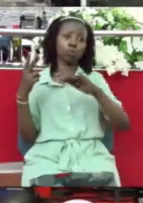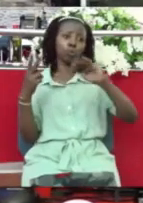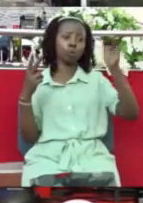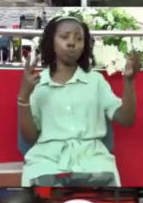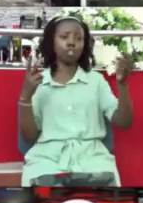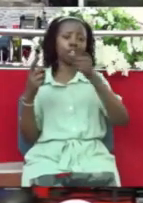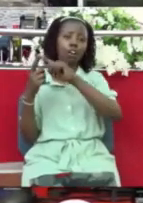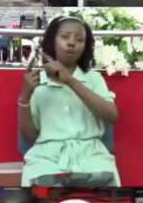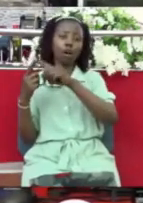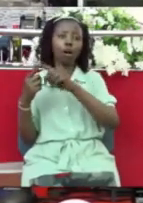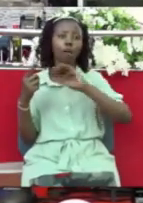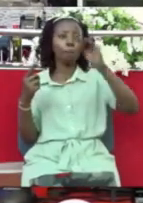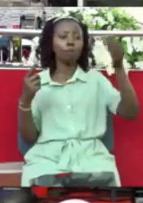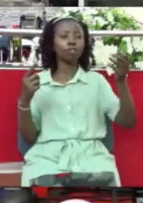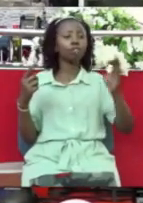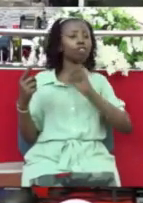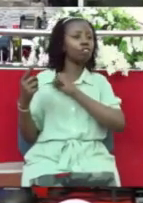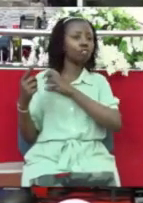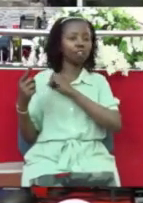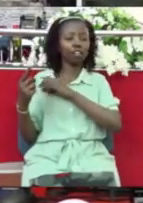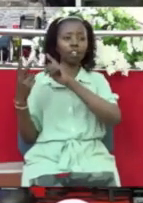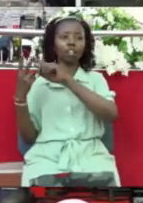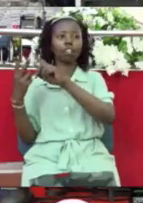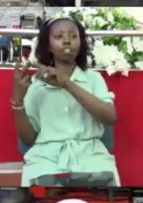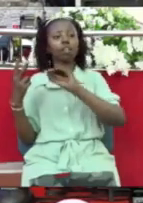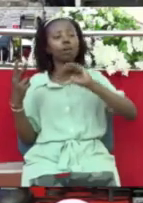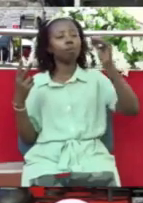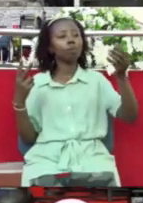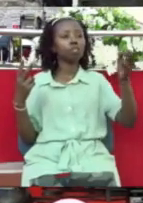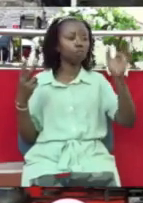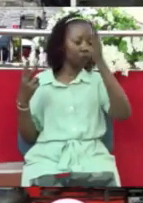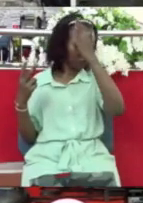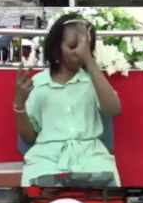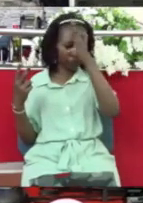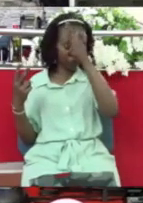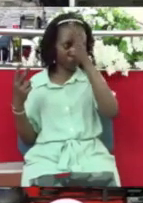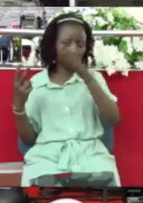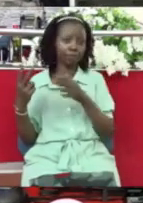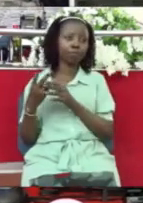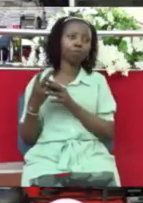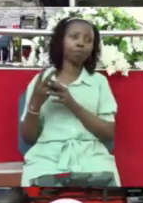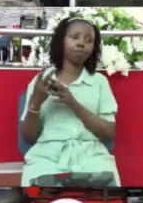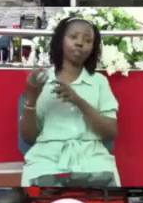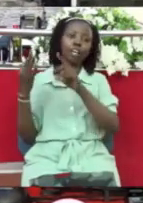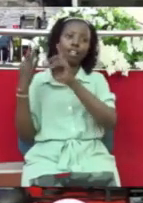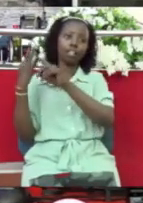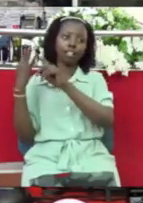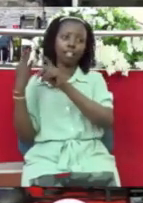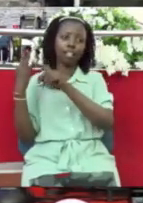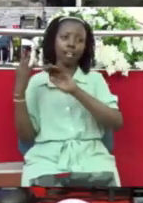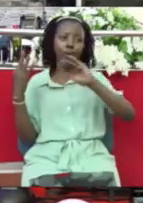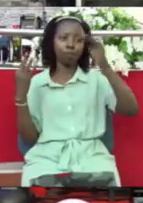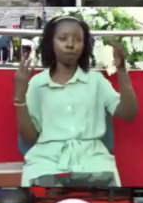The mountain of fear. And the mountain of doubt. Na mlima wa shaka. The final mountain.